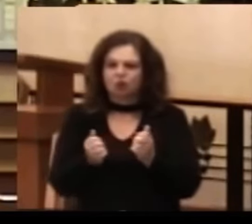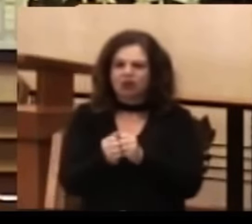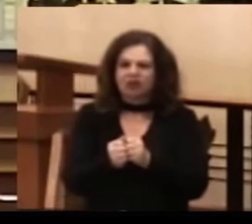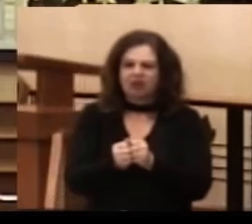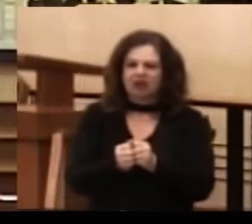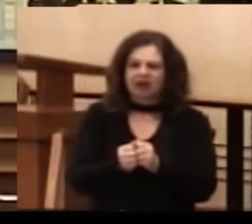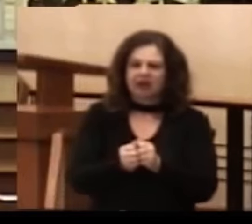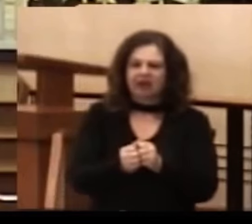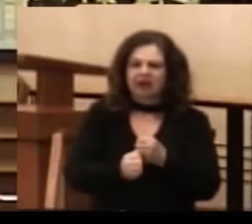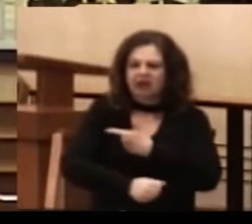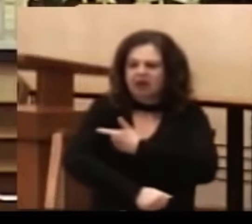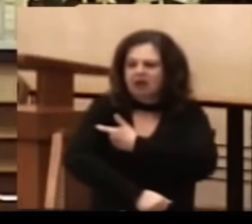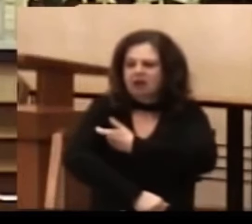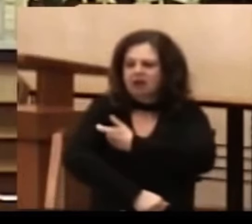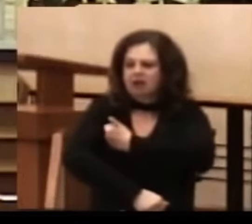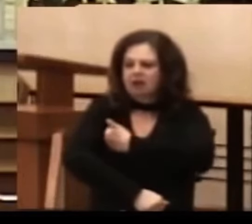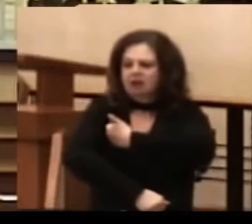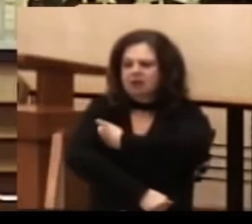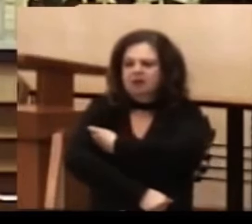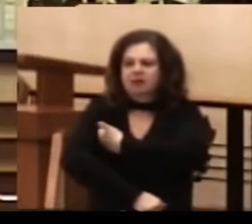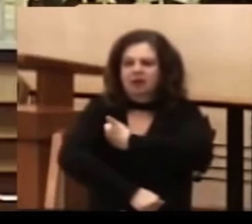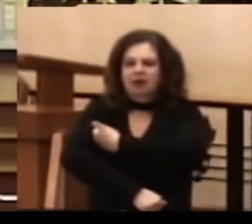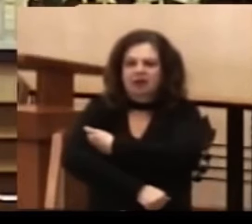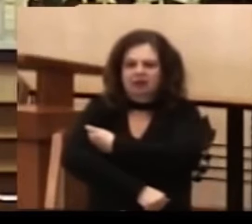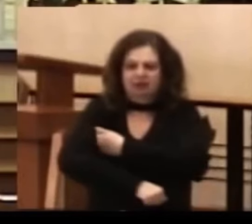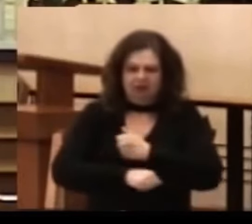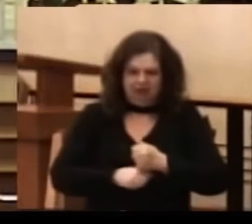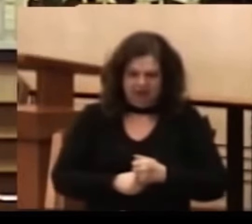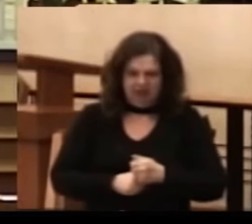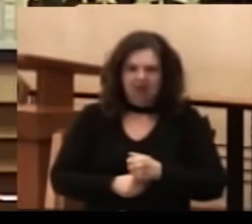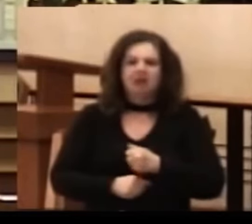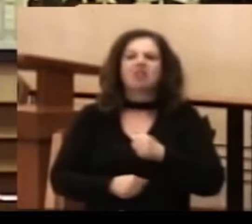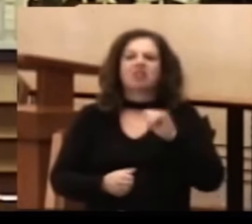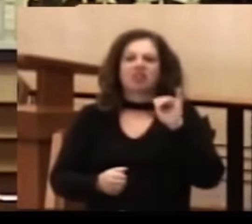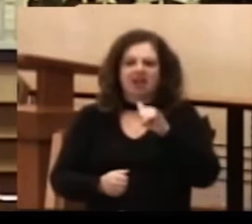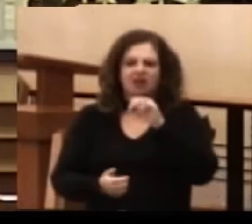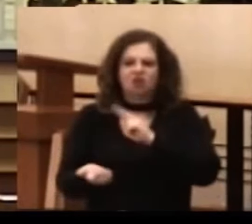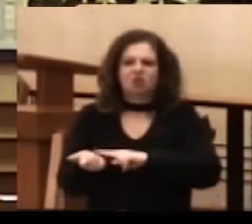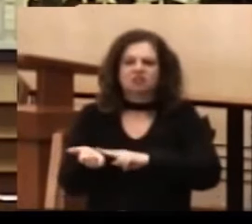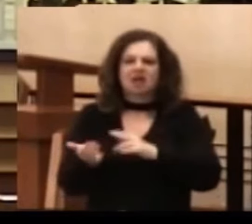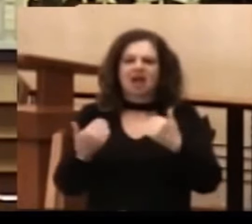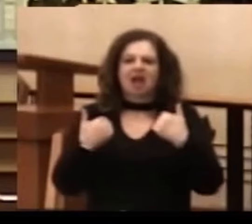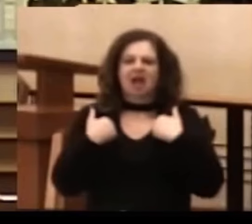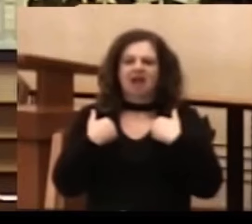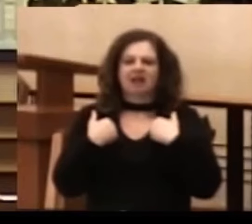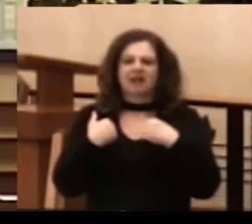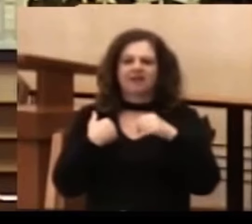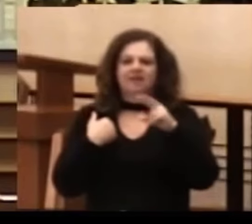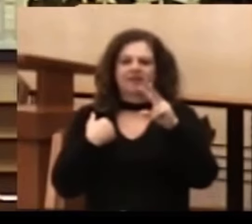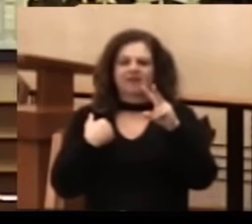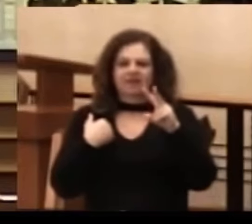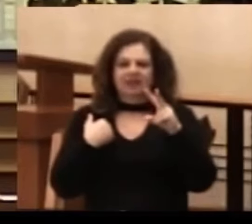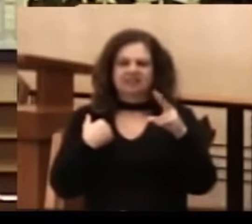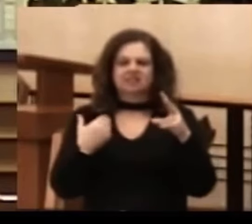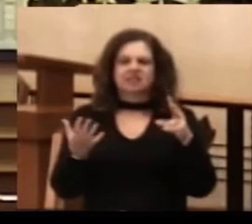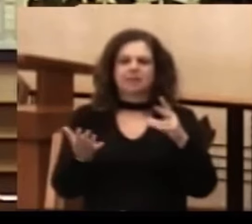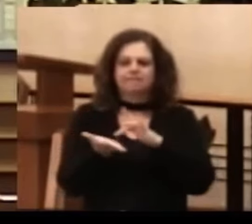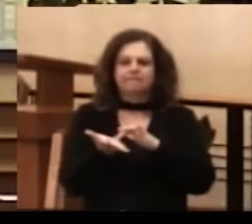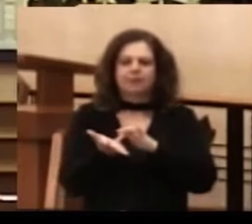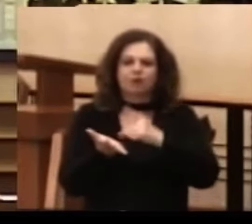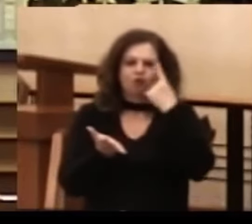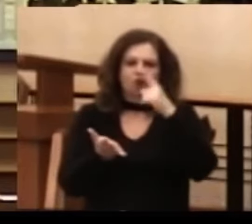in that syringe was the vaccine for the virus. God heals through